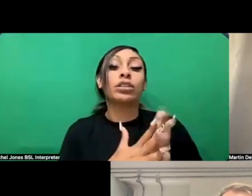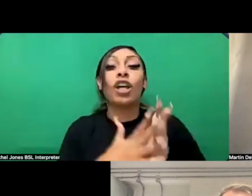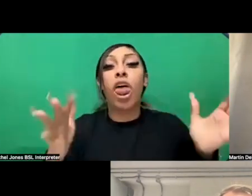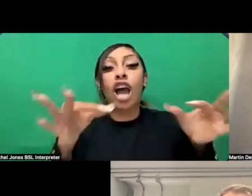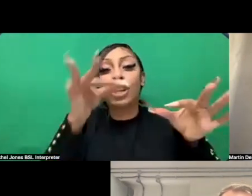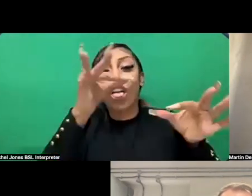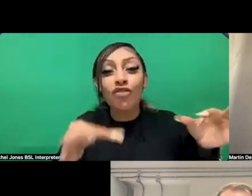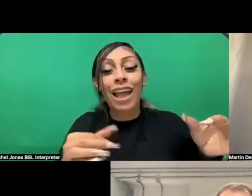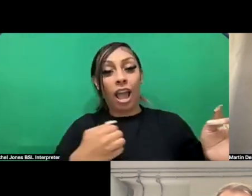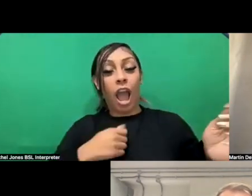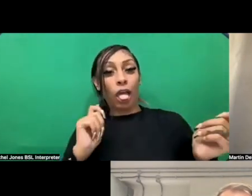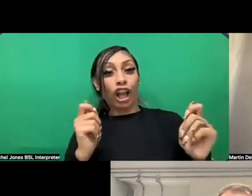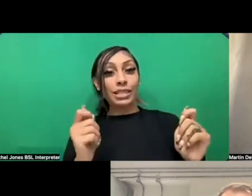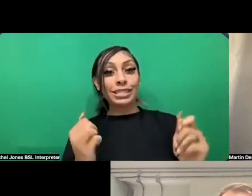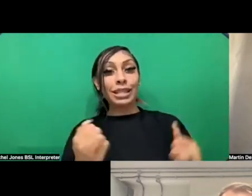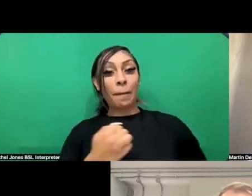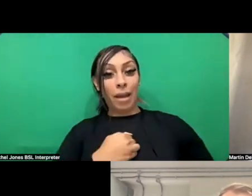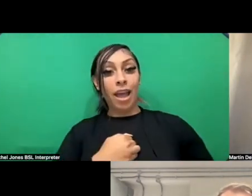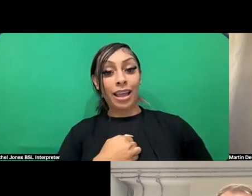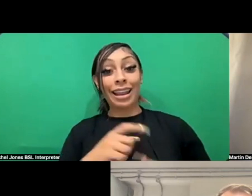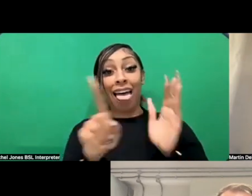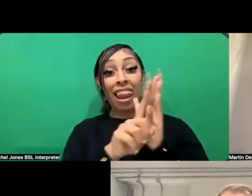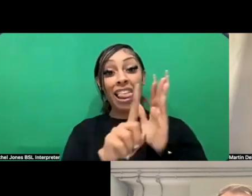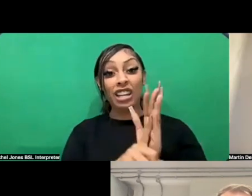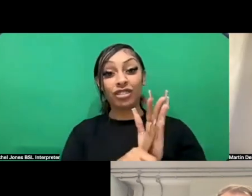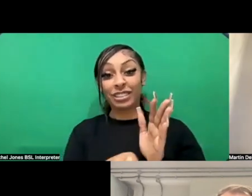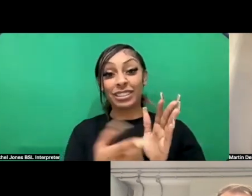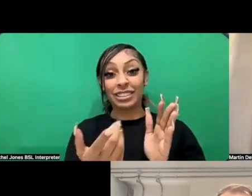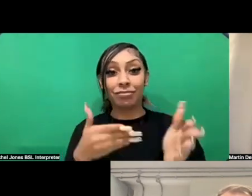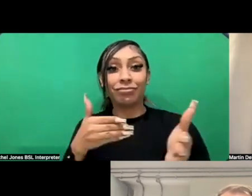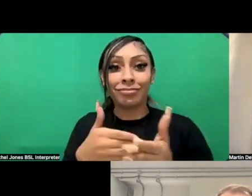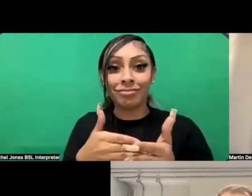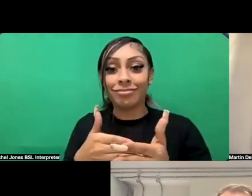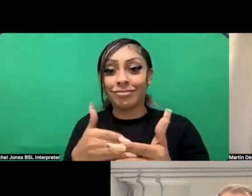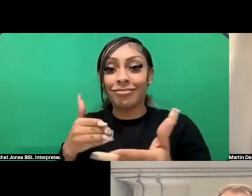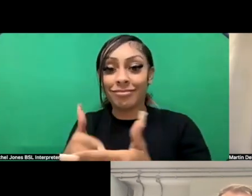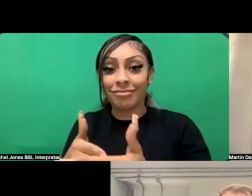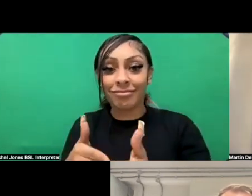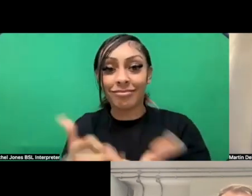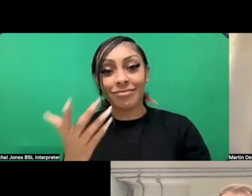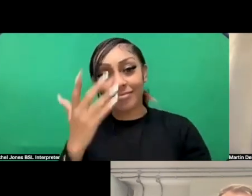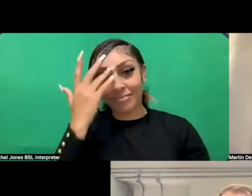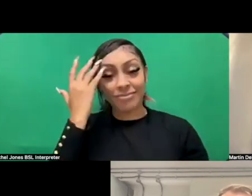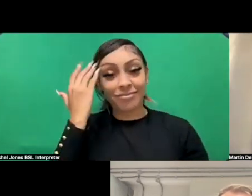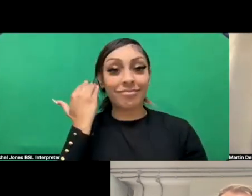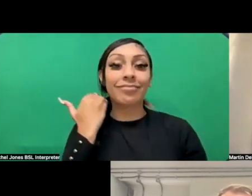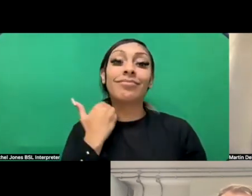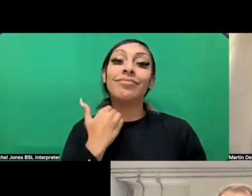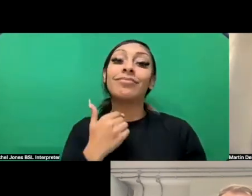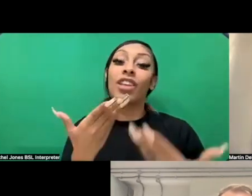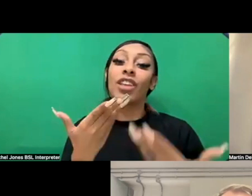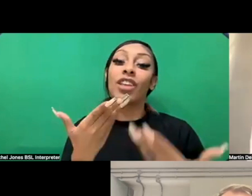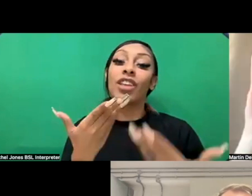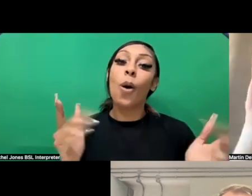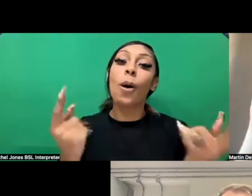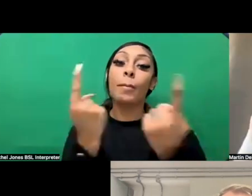that. And with an electronic instrument, there's this brick wall that prevents you from doing that. And that's what open source allows you to do